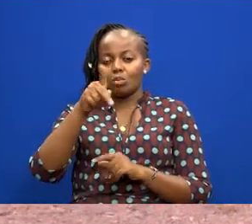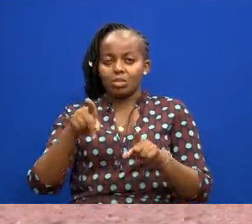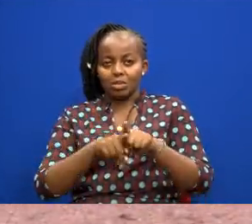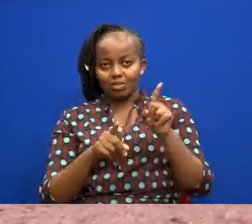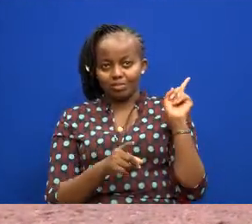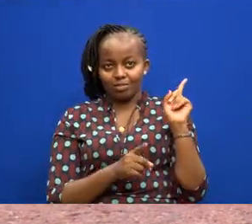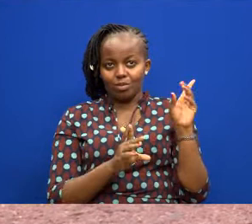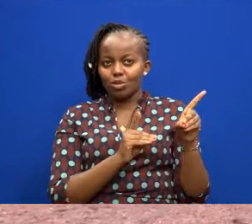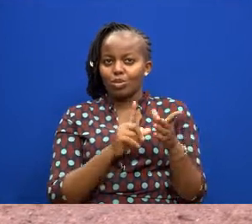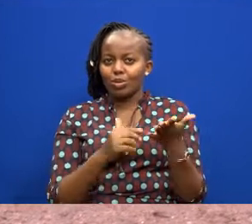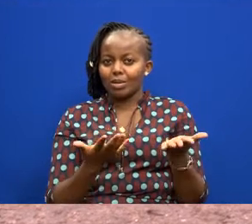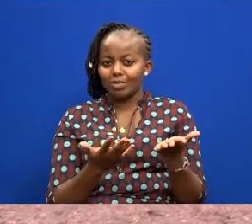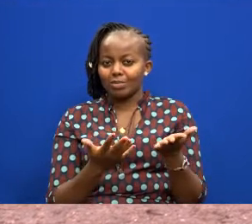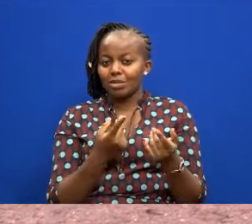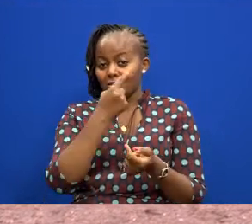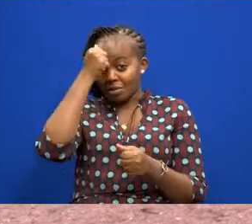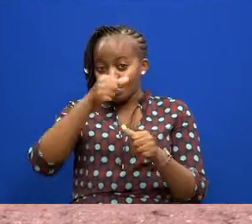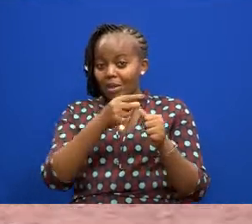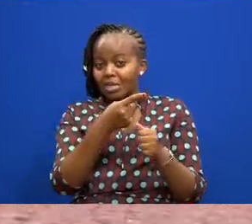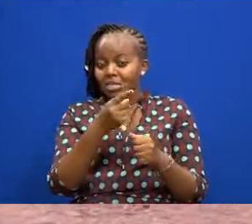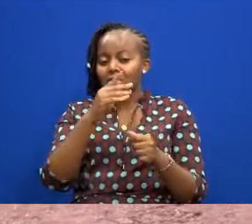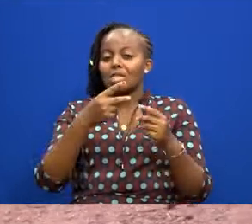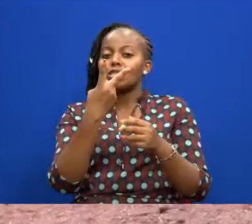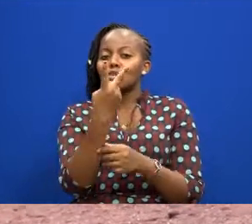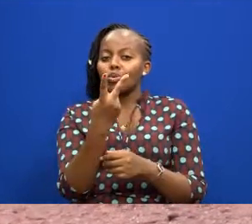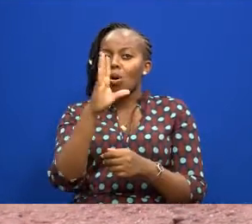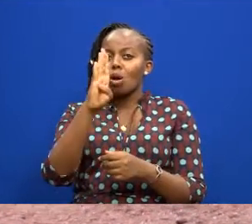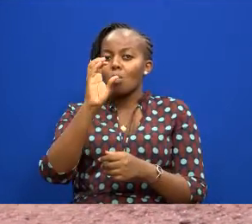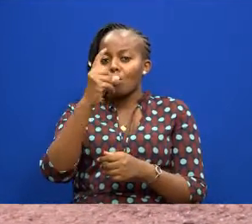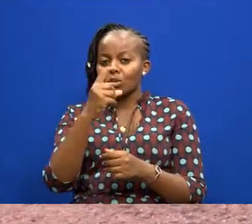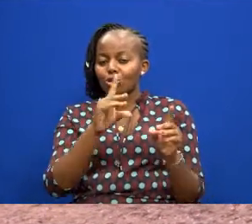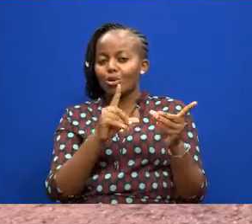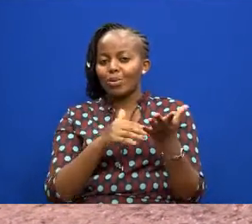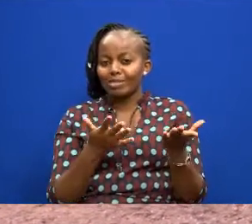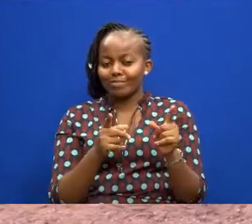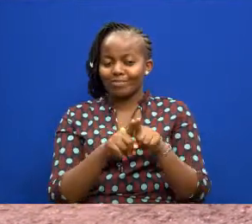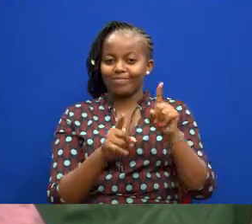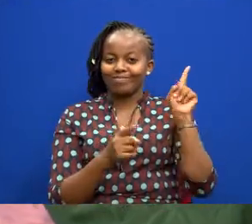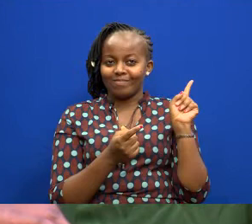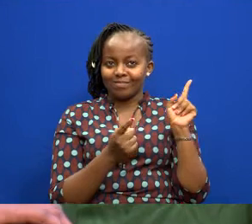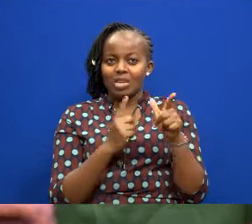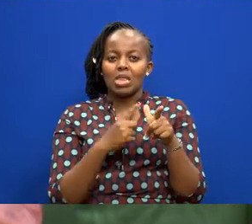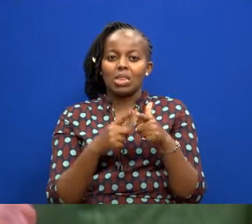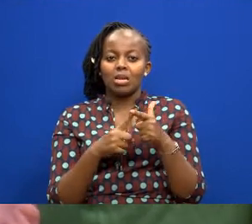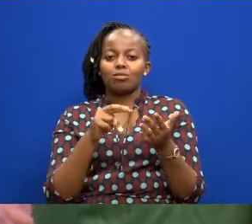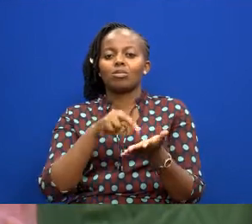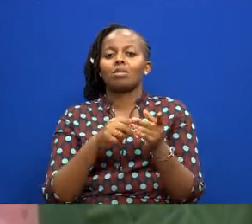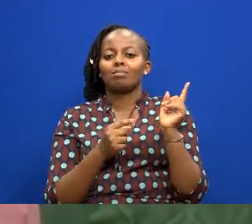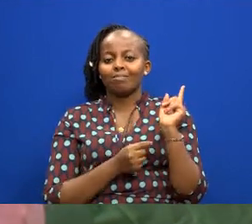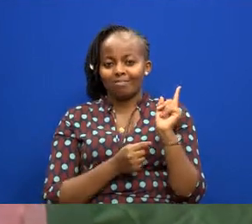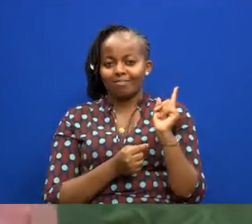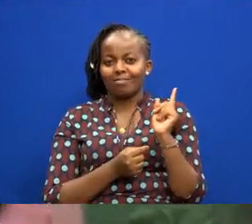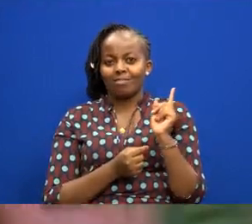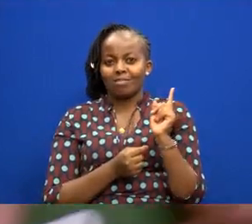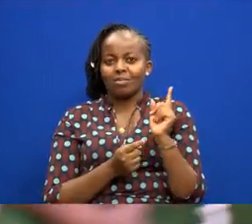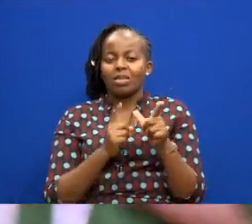remember there it's double feet. So jump and land with your double feet. Sawa? Yes.